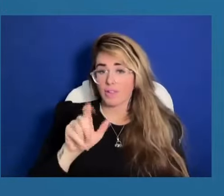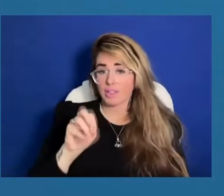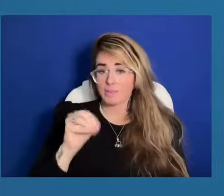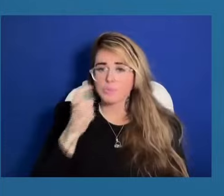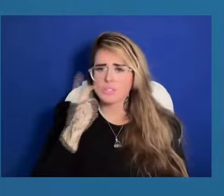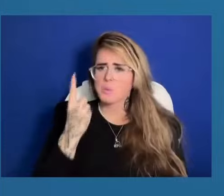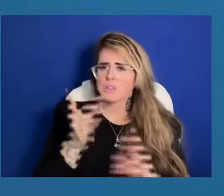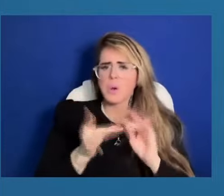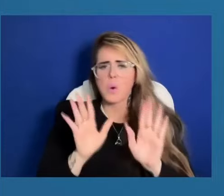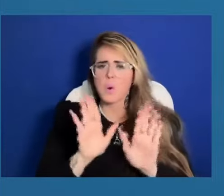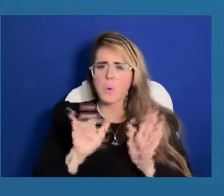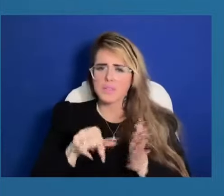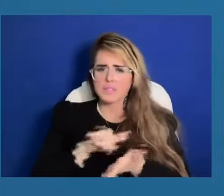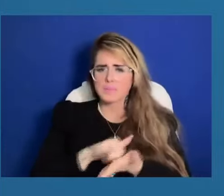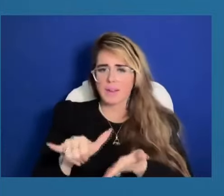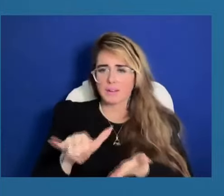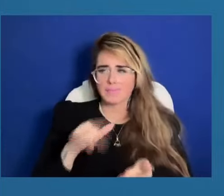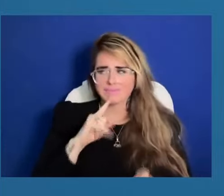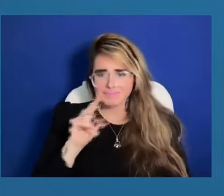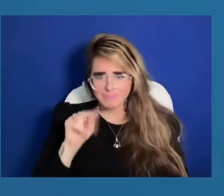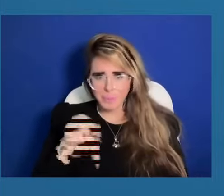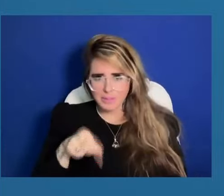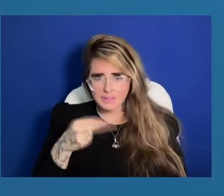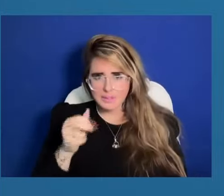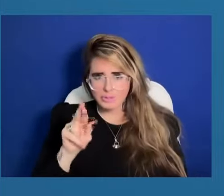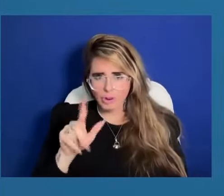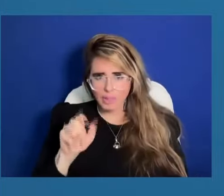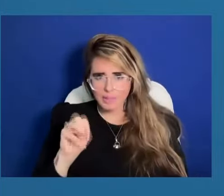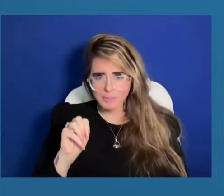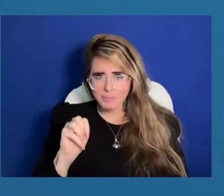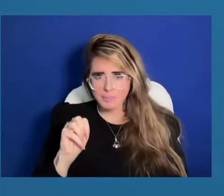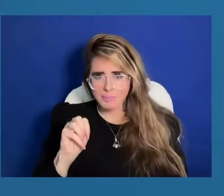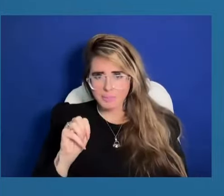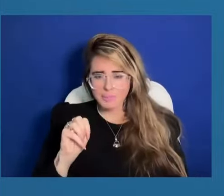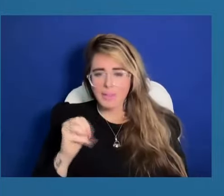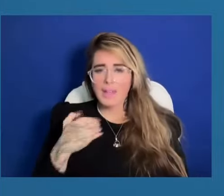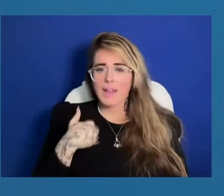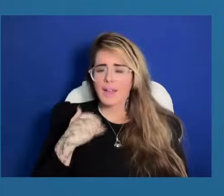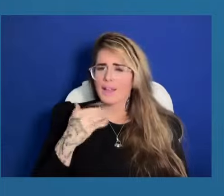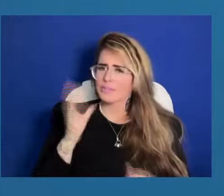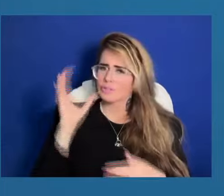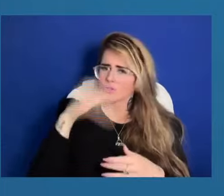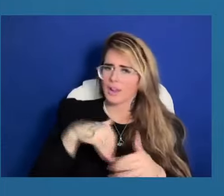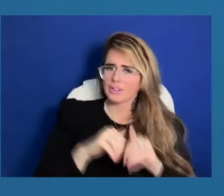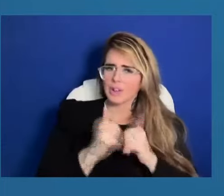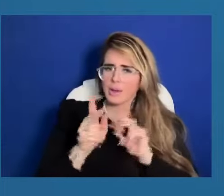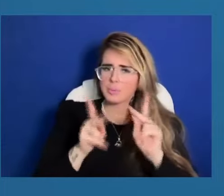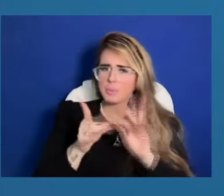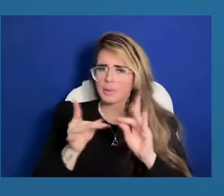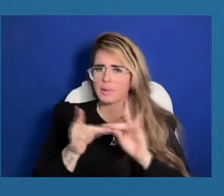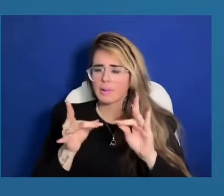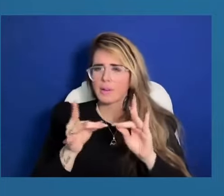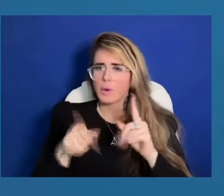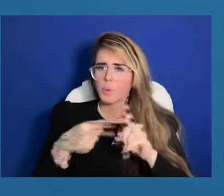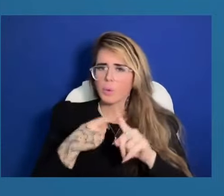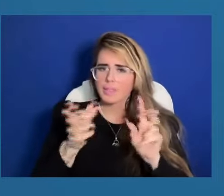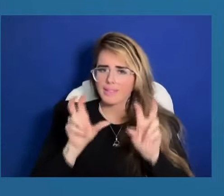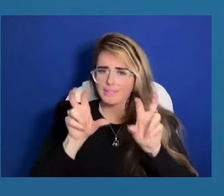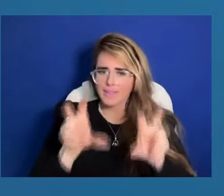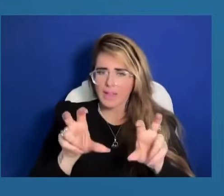is Manhattanville. I said, no, it's not, it's Harlem. So there's the strange things how people do when things get